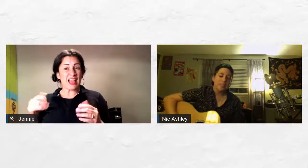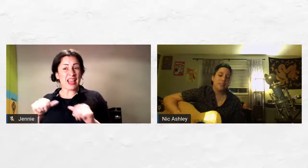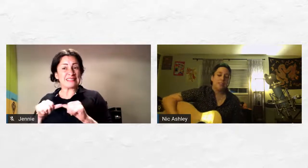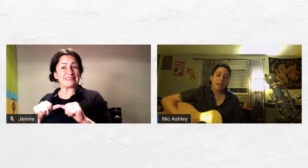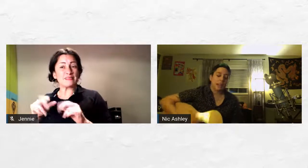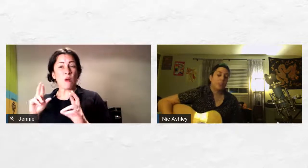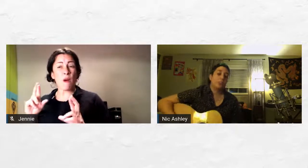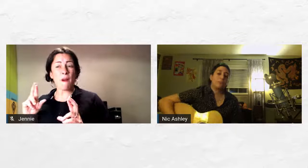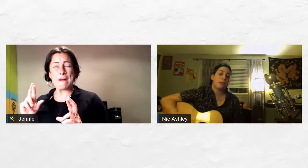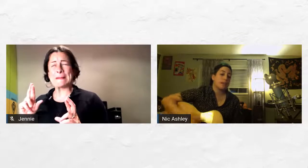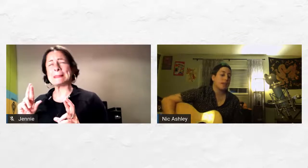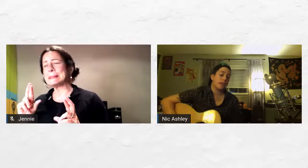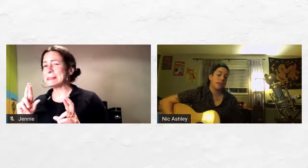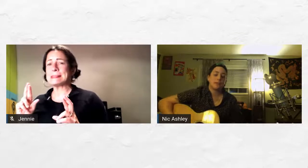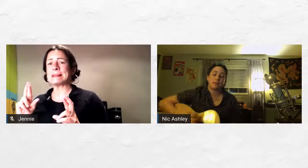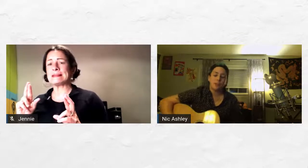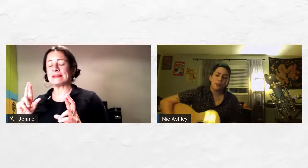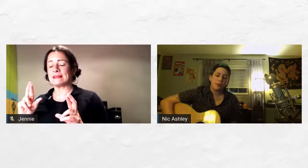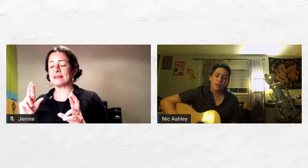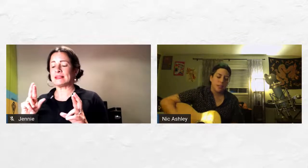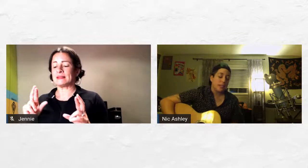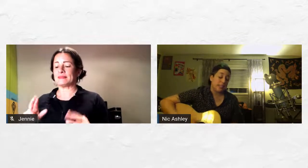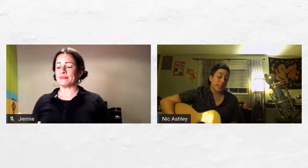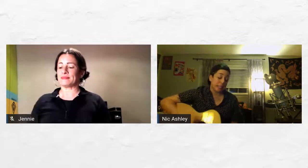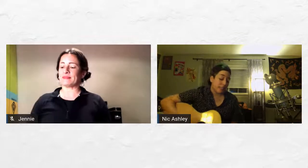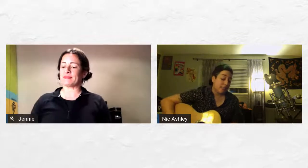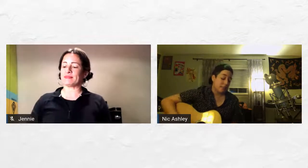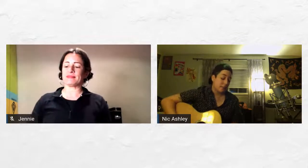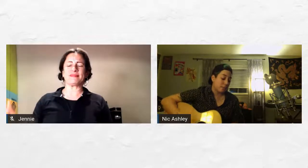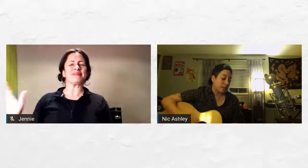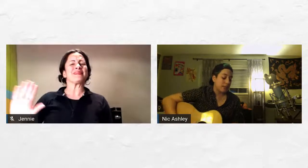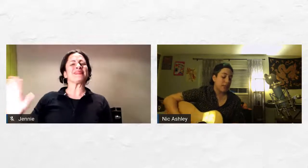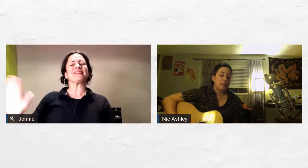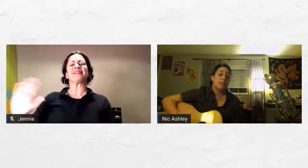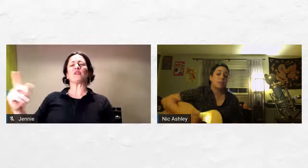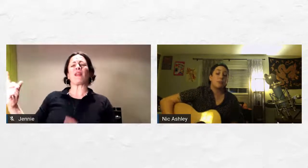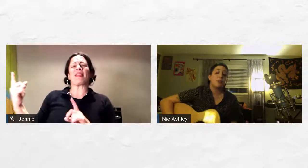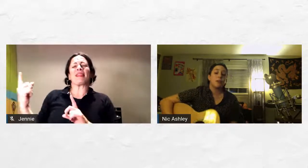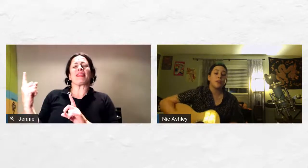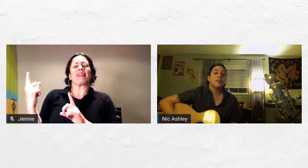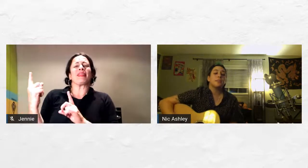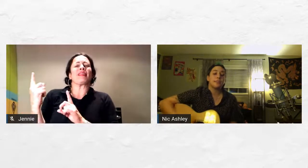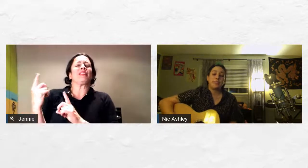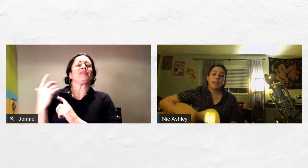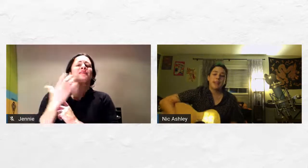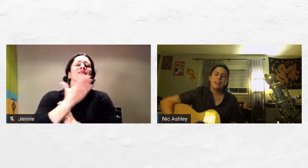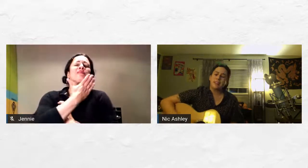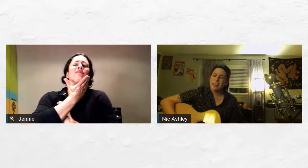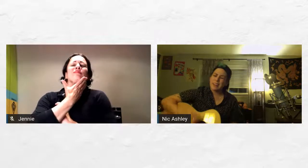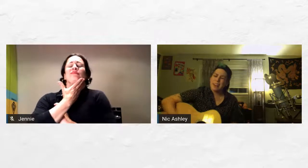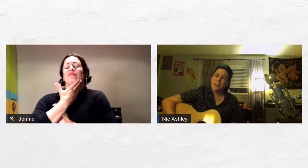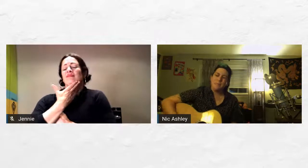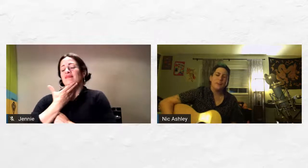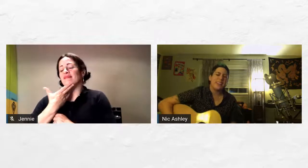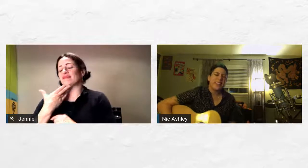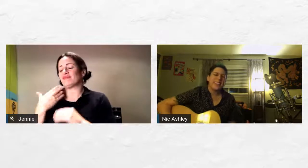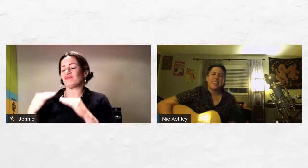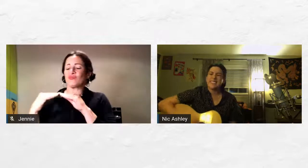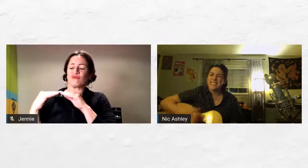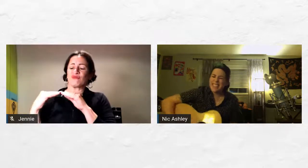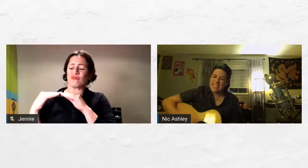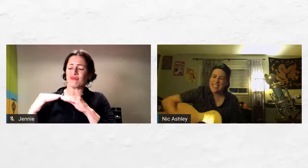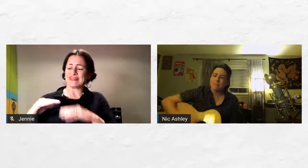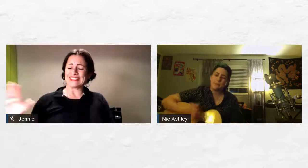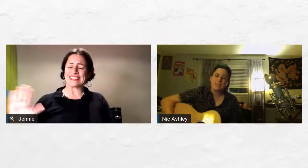Don't touch me, don't kiss me, don't say you love